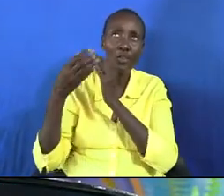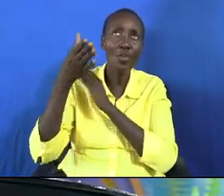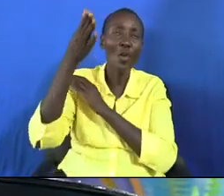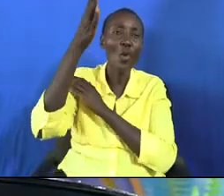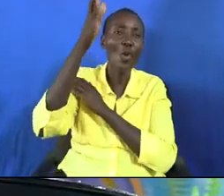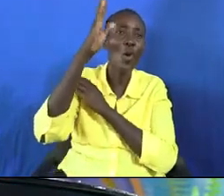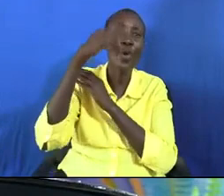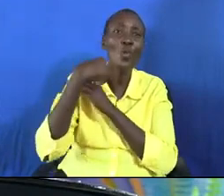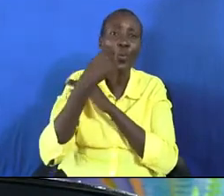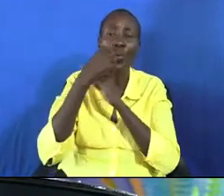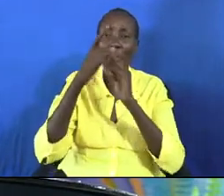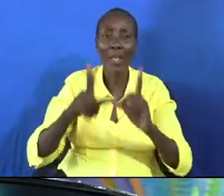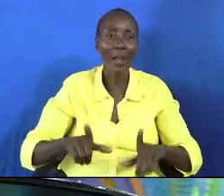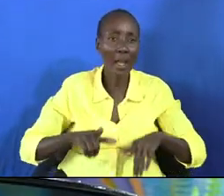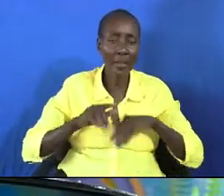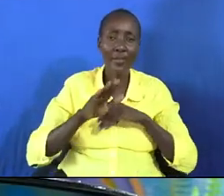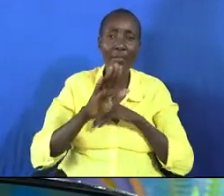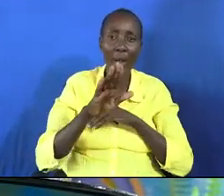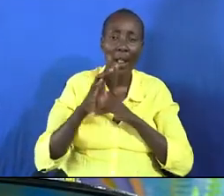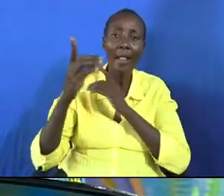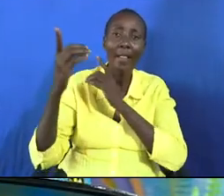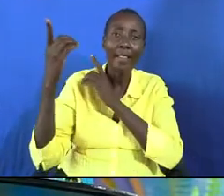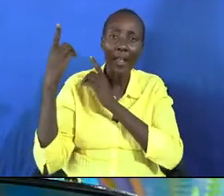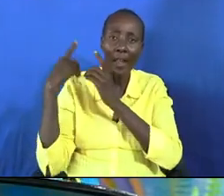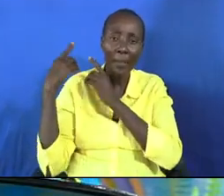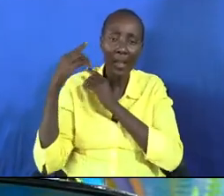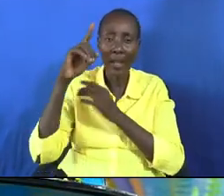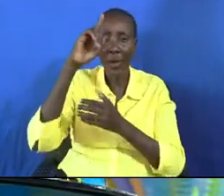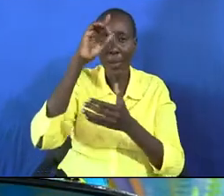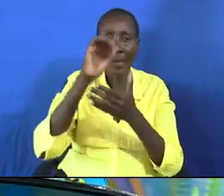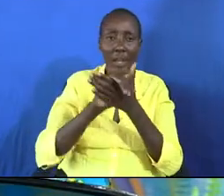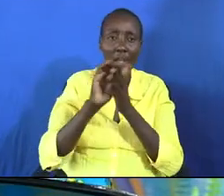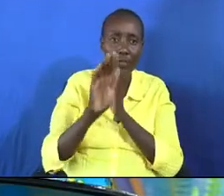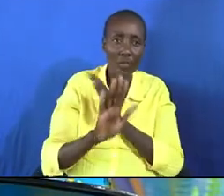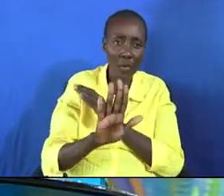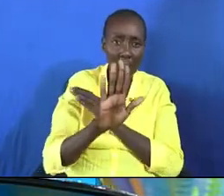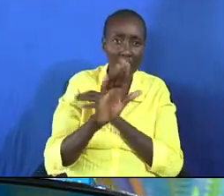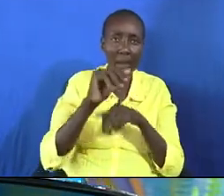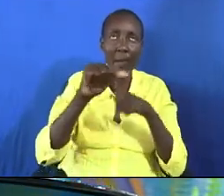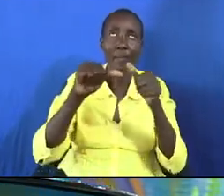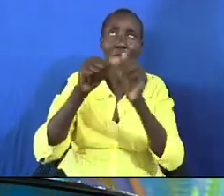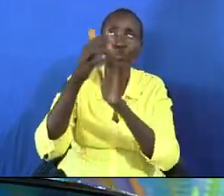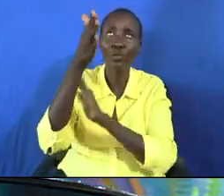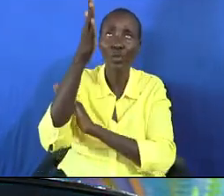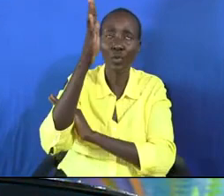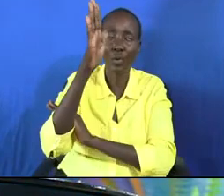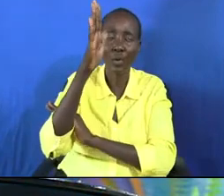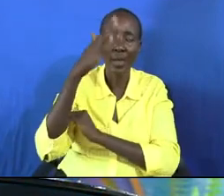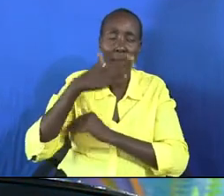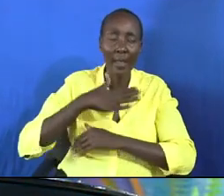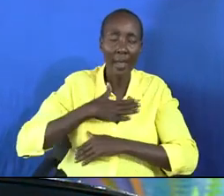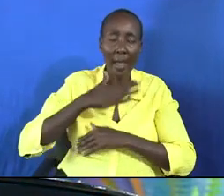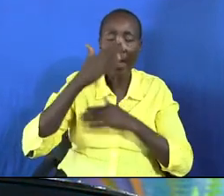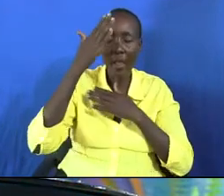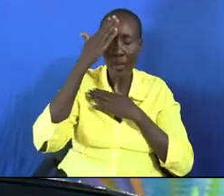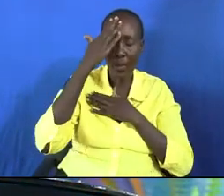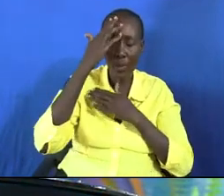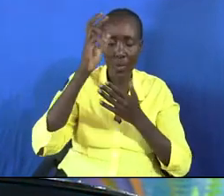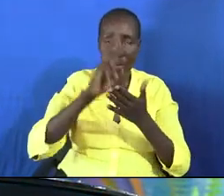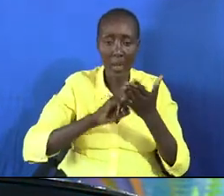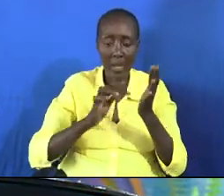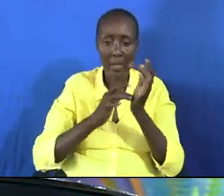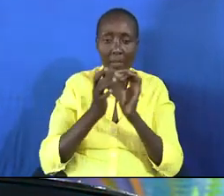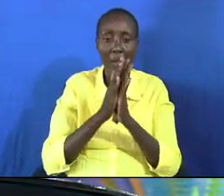you. They are dependent on what you believe God is all about. And I know we read the